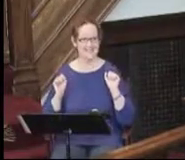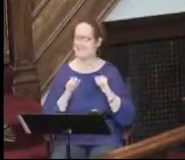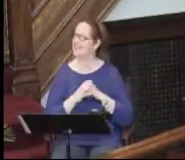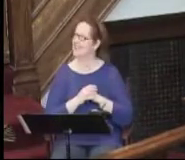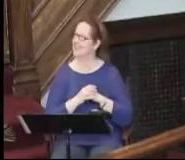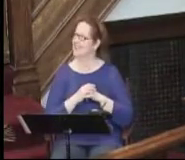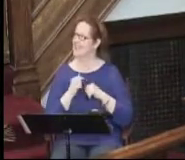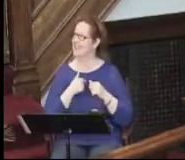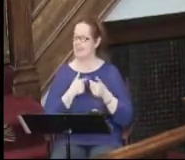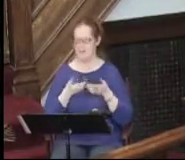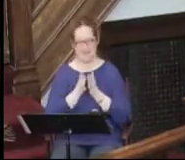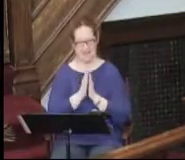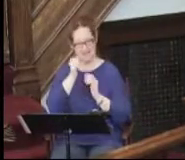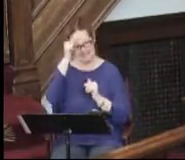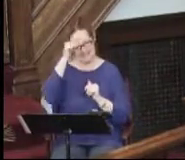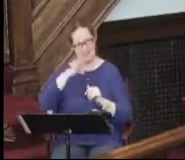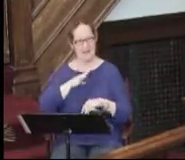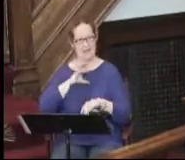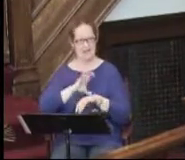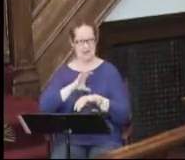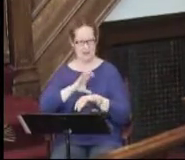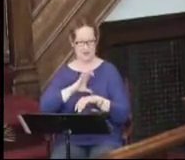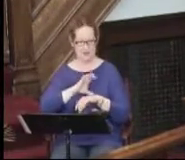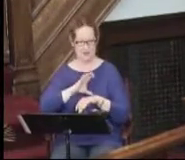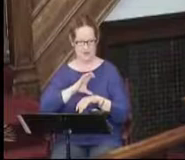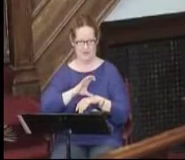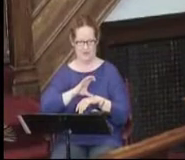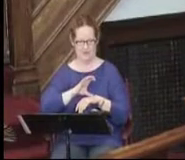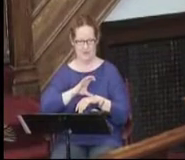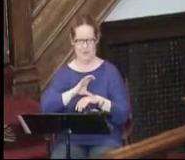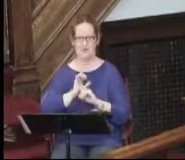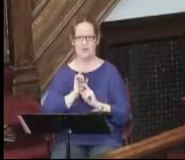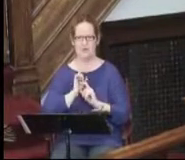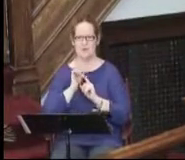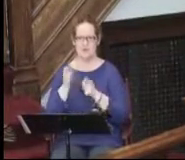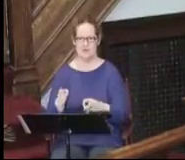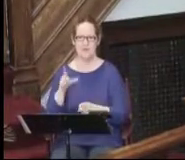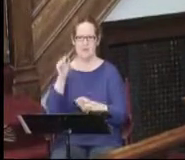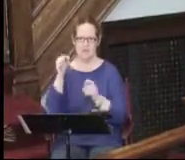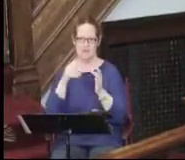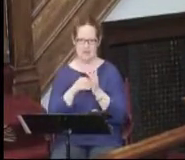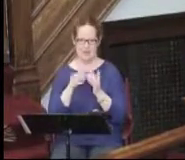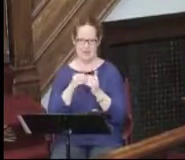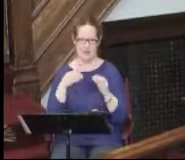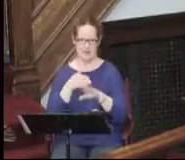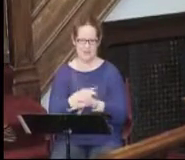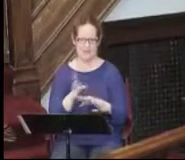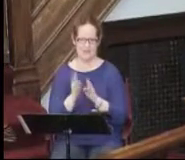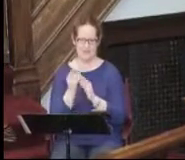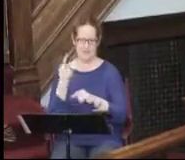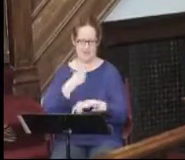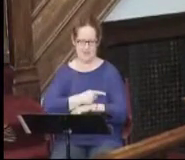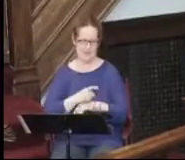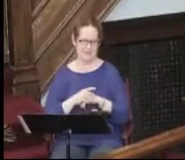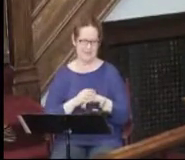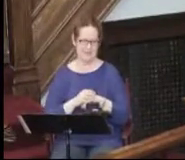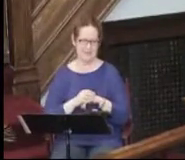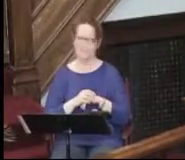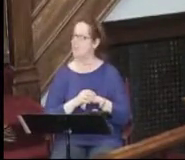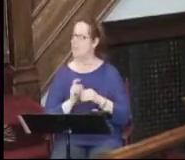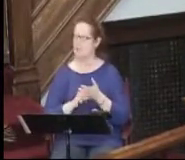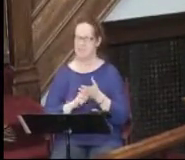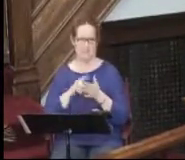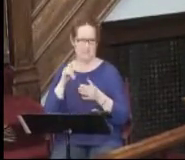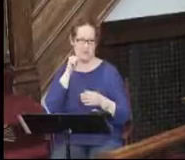I'm going to ask the men of the church to give me $20,000 after the service today to fix